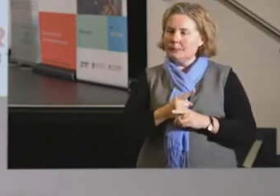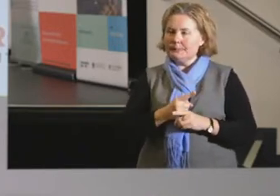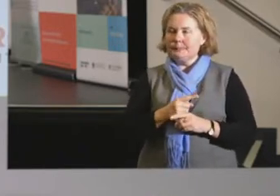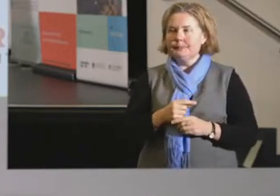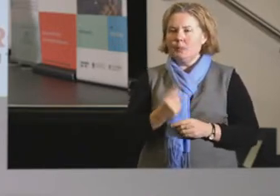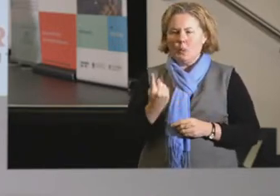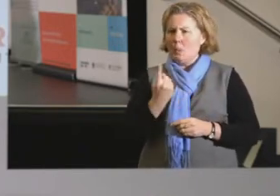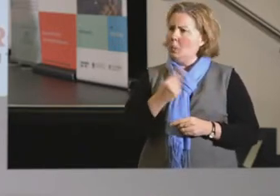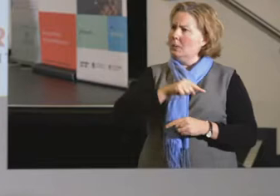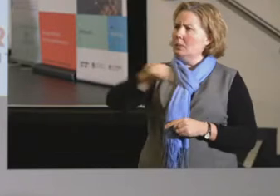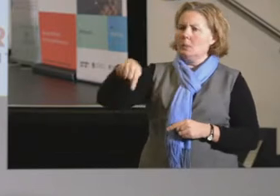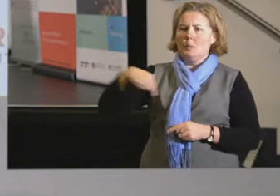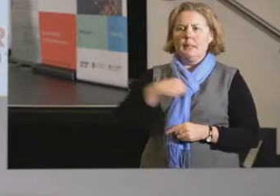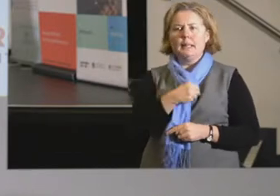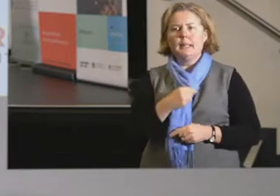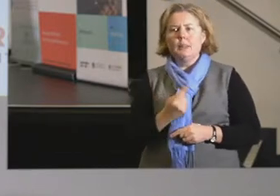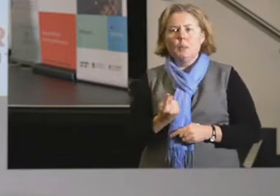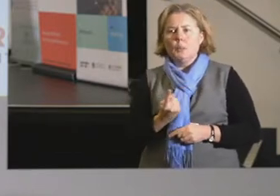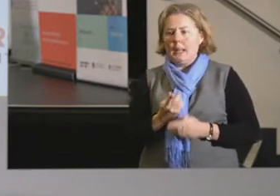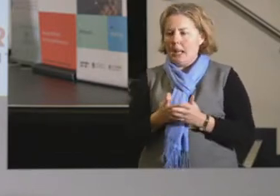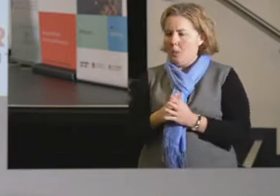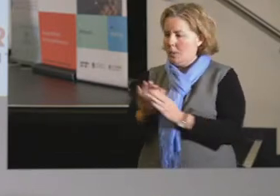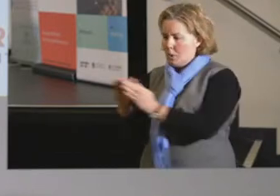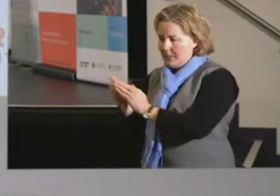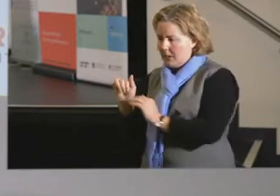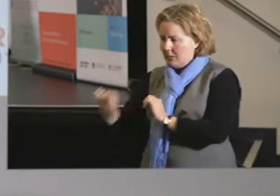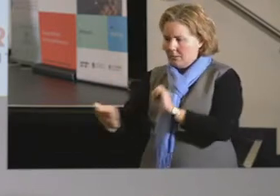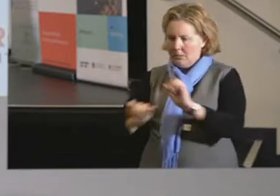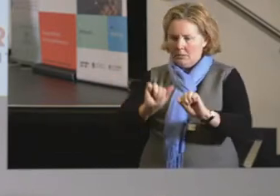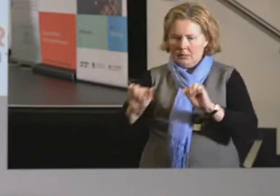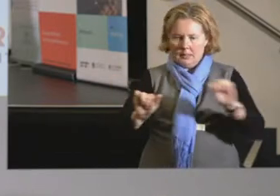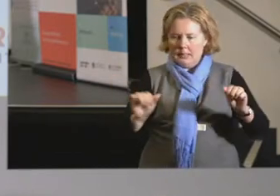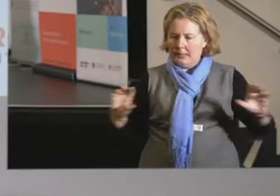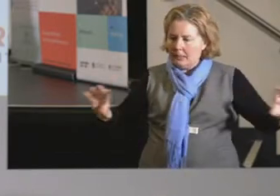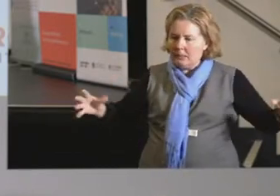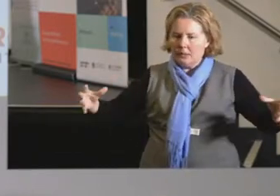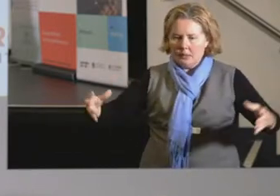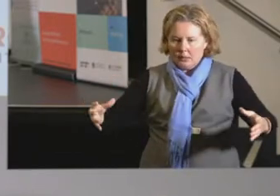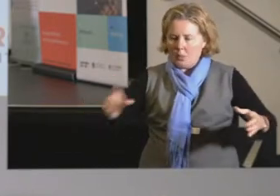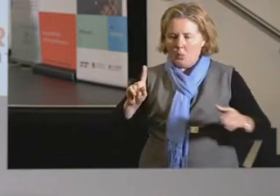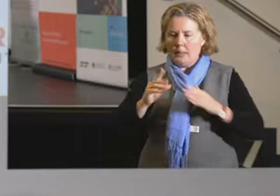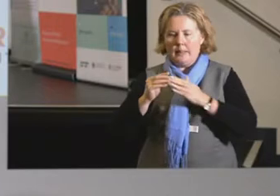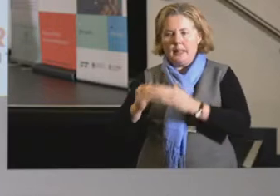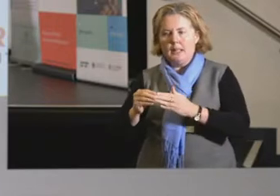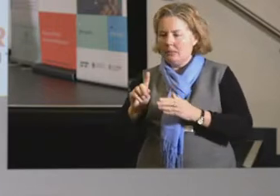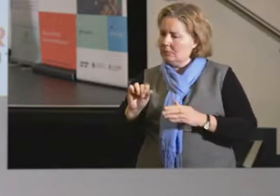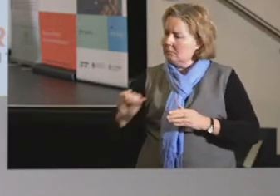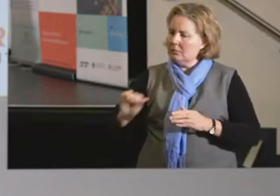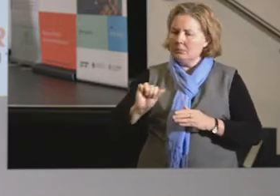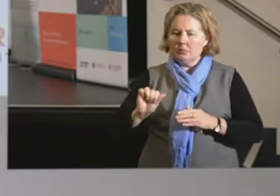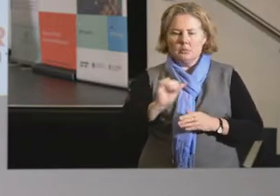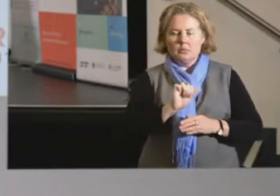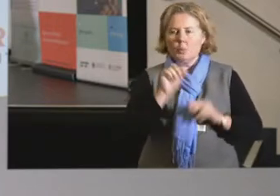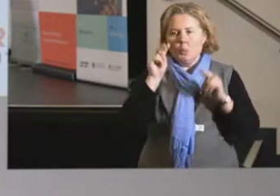who are we? How do communities come together across these differences, and what does leadership look like in these contexts? And if I can turn to